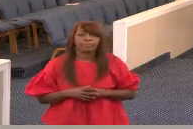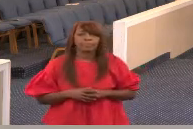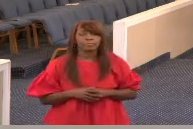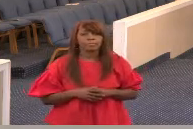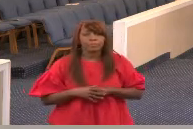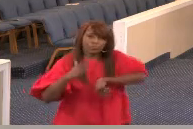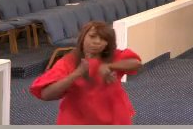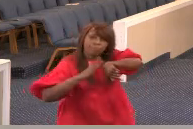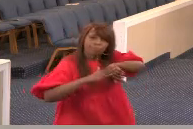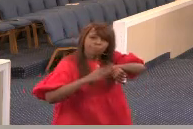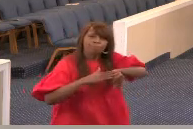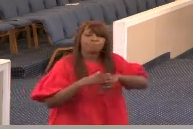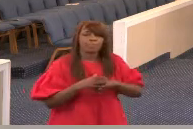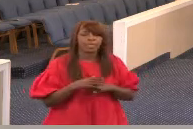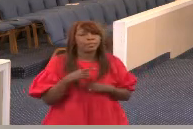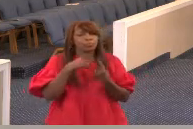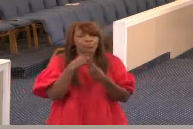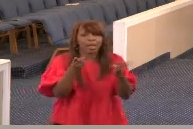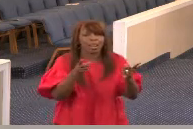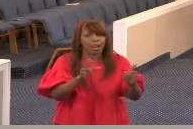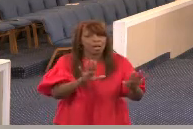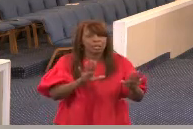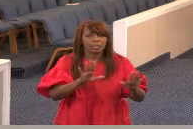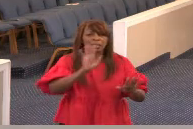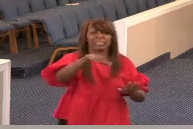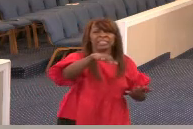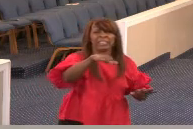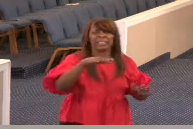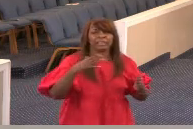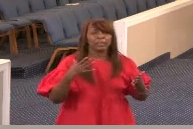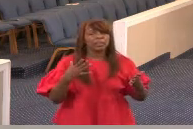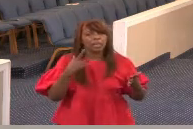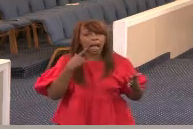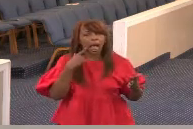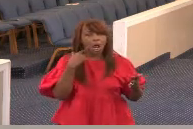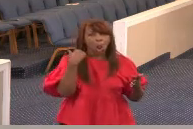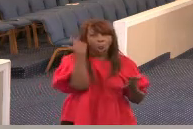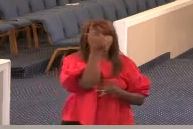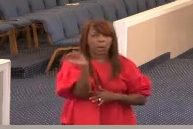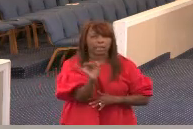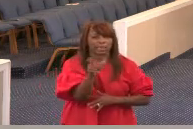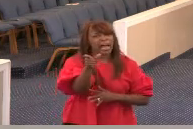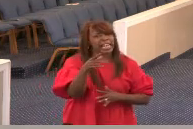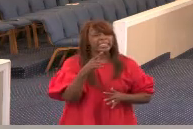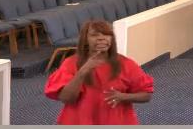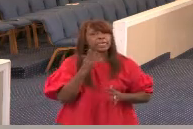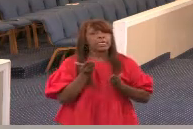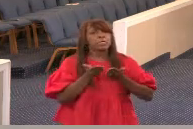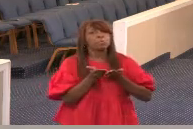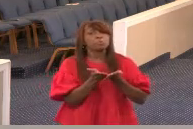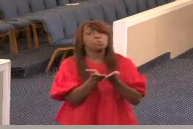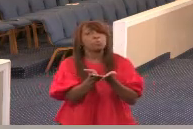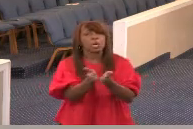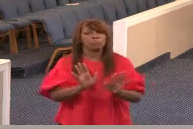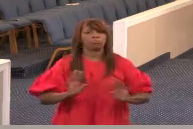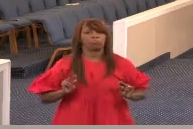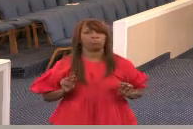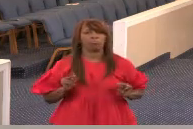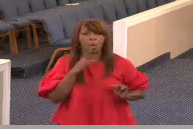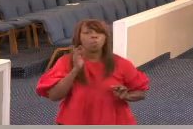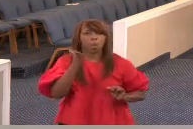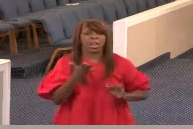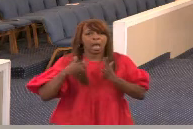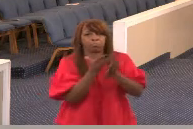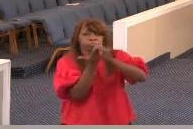warning was sounded off. Sir, I perceive that this voyage will be with hurt and